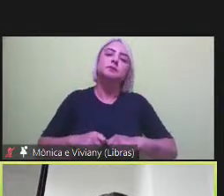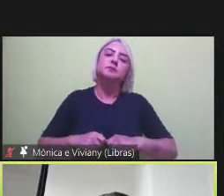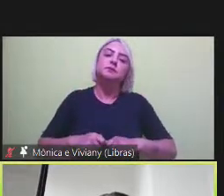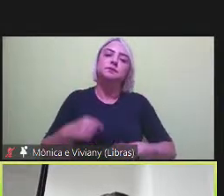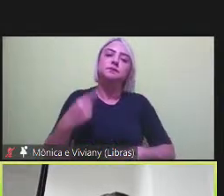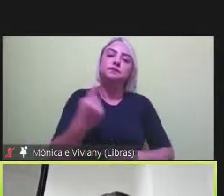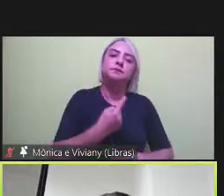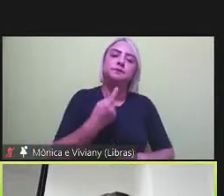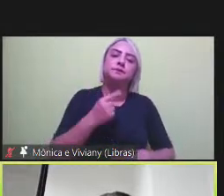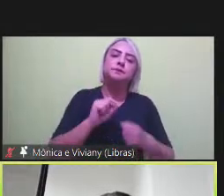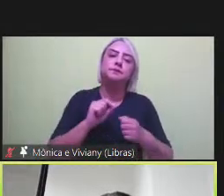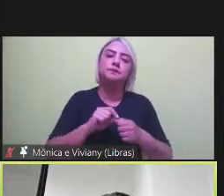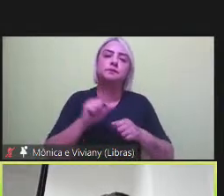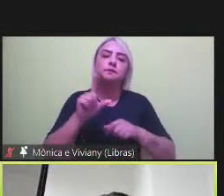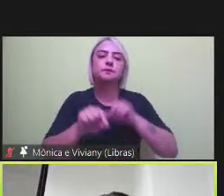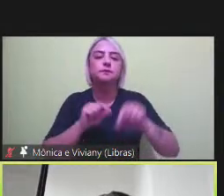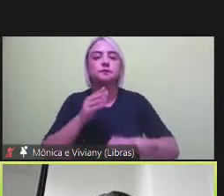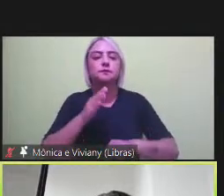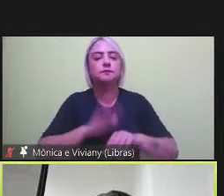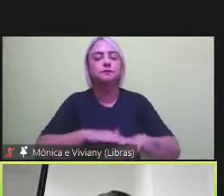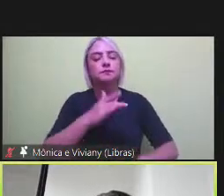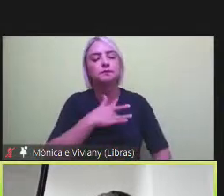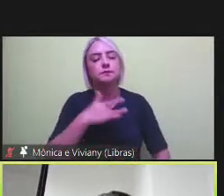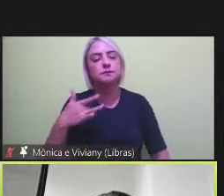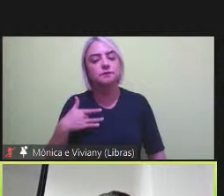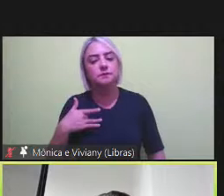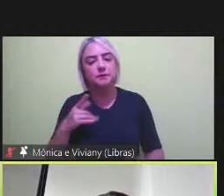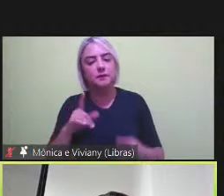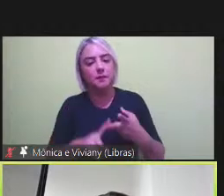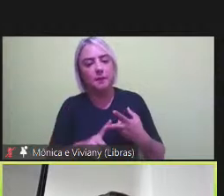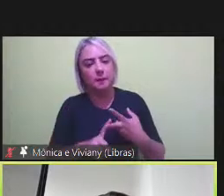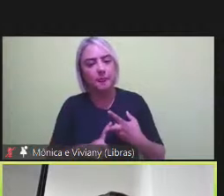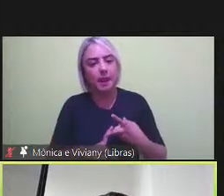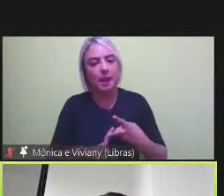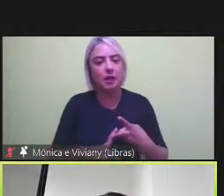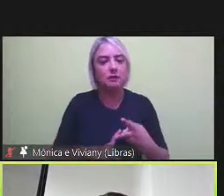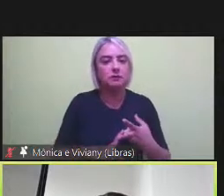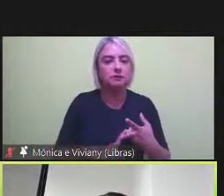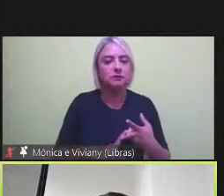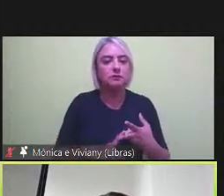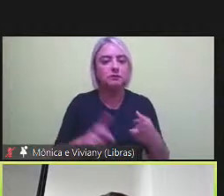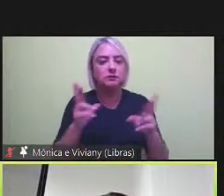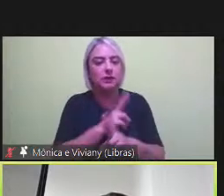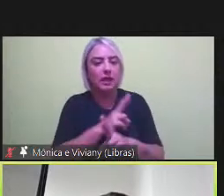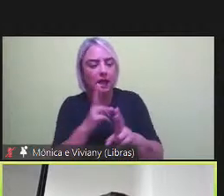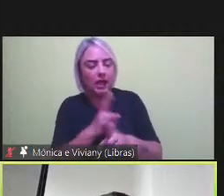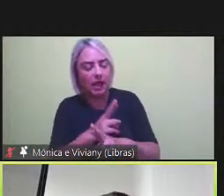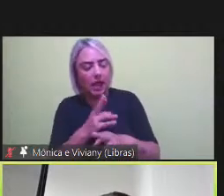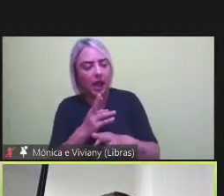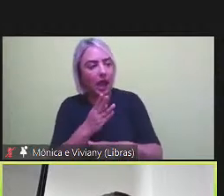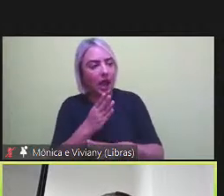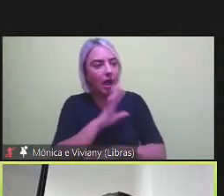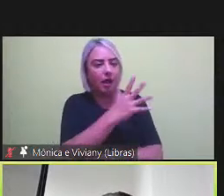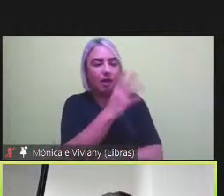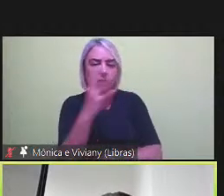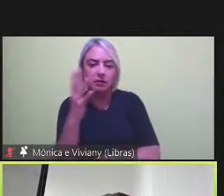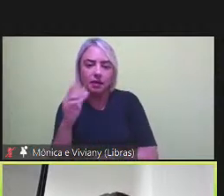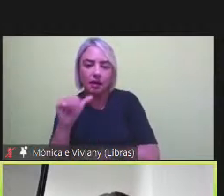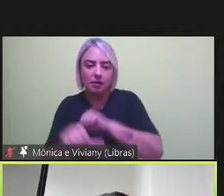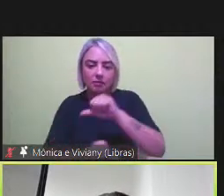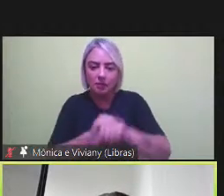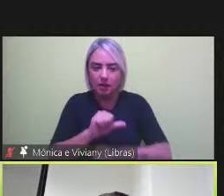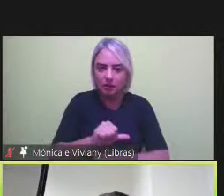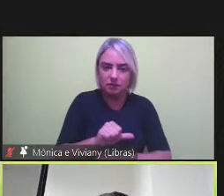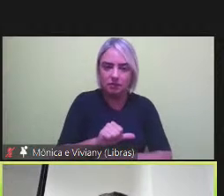of the individual, trying to enable individuals to make better choices. The second one is the second aspect,